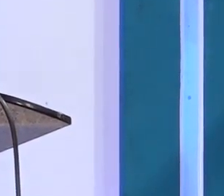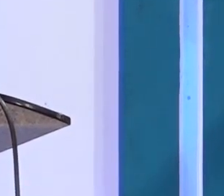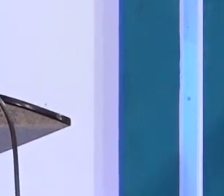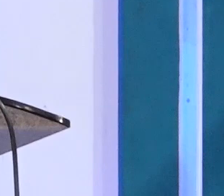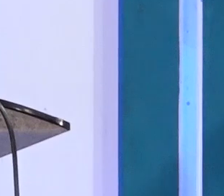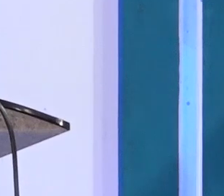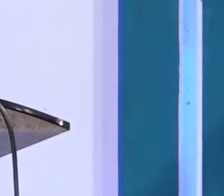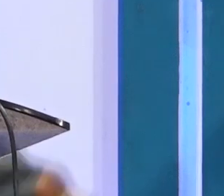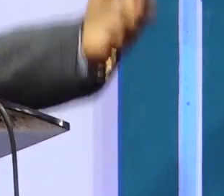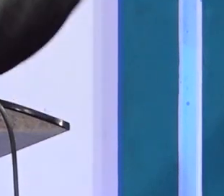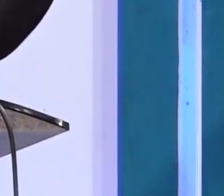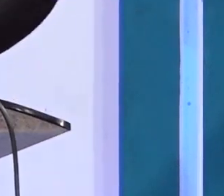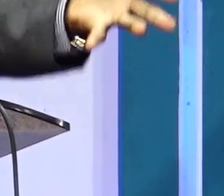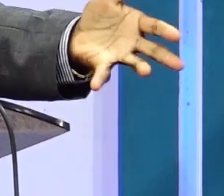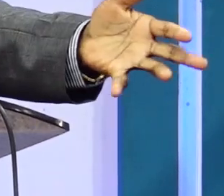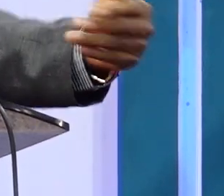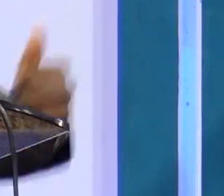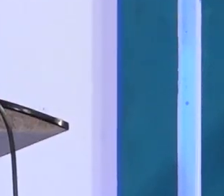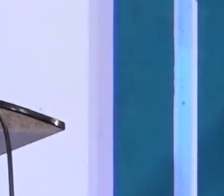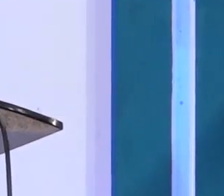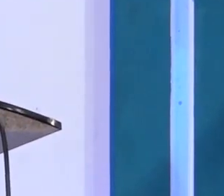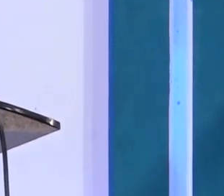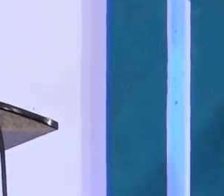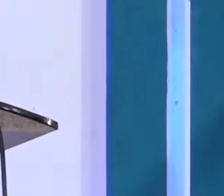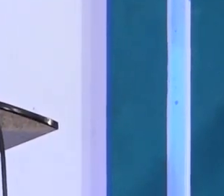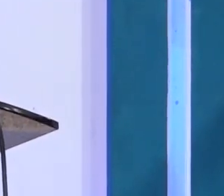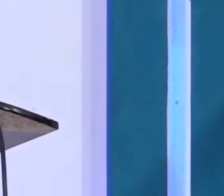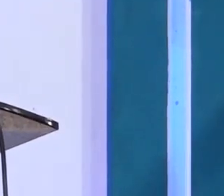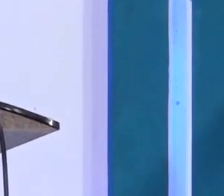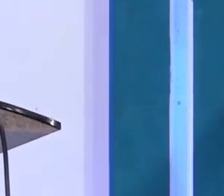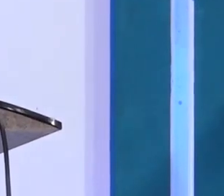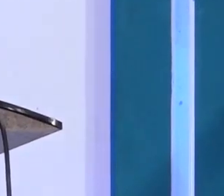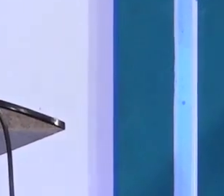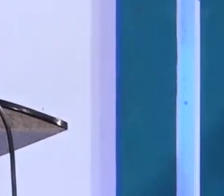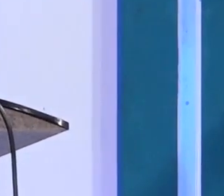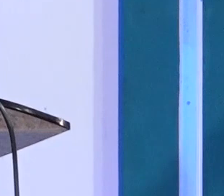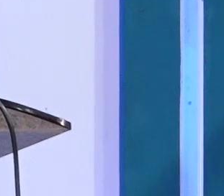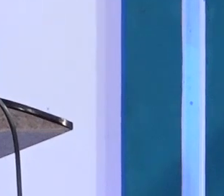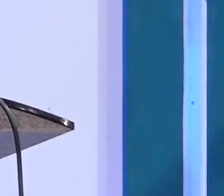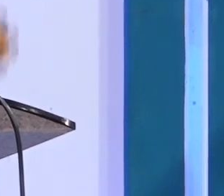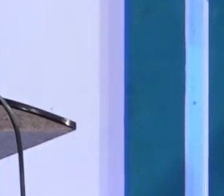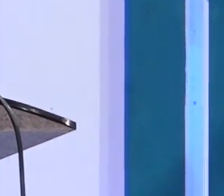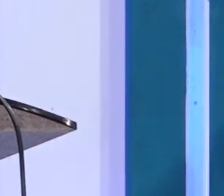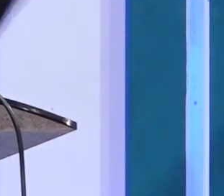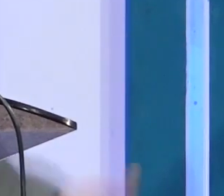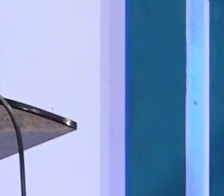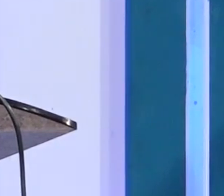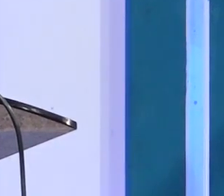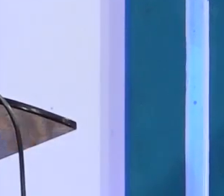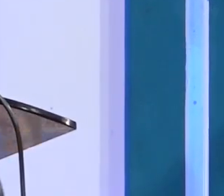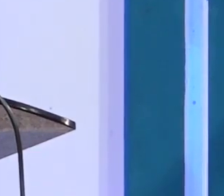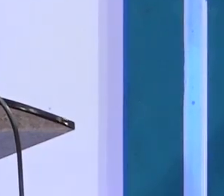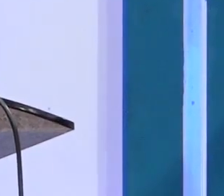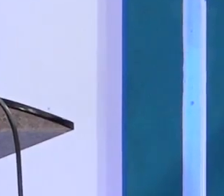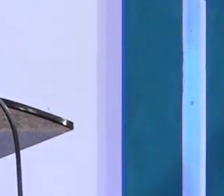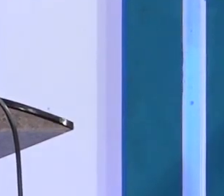else God is thinking about. Kwa huruma za Mungu tulimlilia hapa juzi. Because of God's mercies we cried to him the other time here. Tukatubu kwa ajili ya ulimwengu wote.